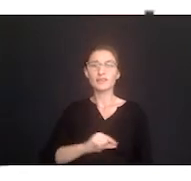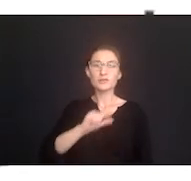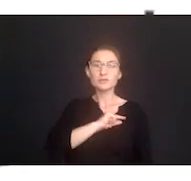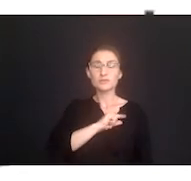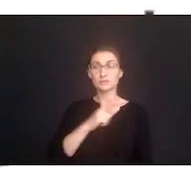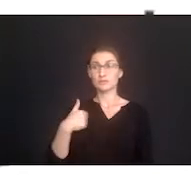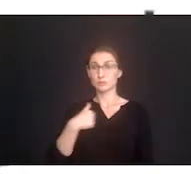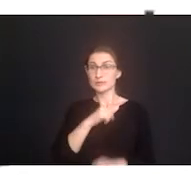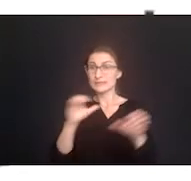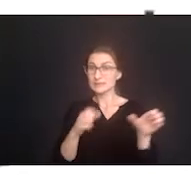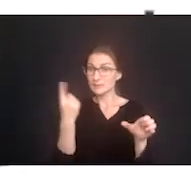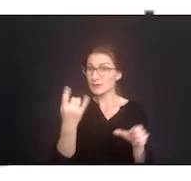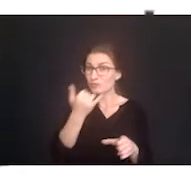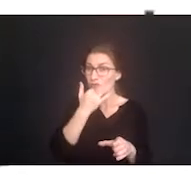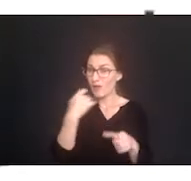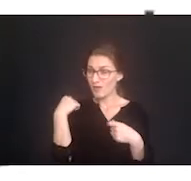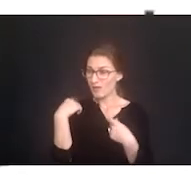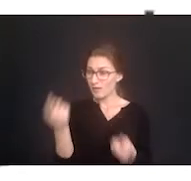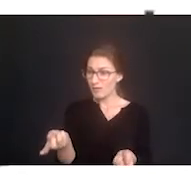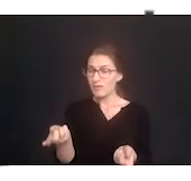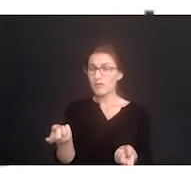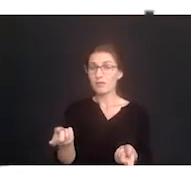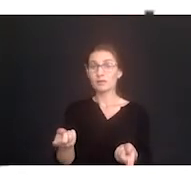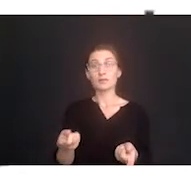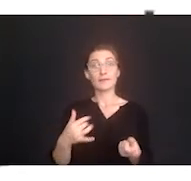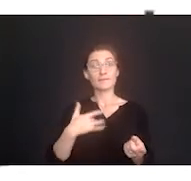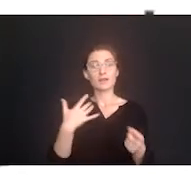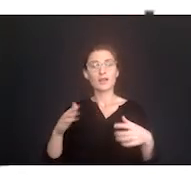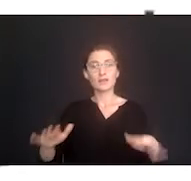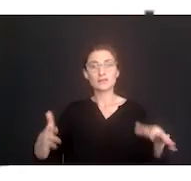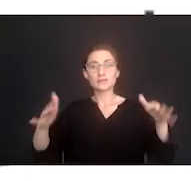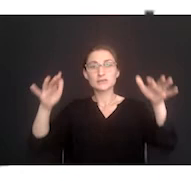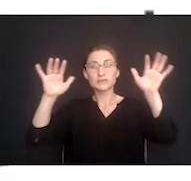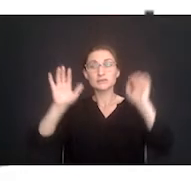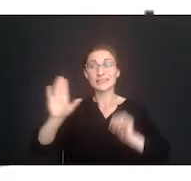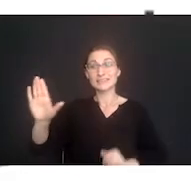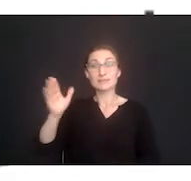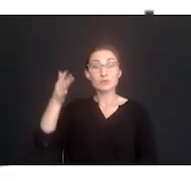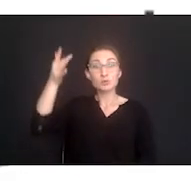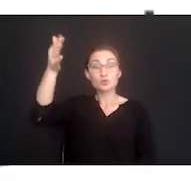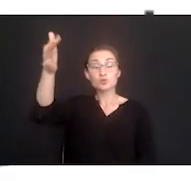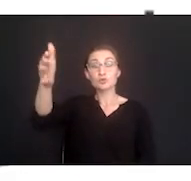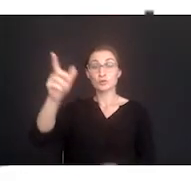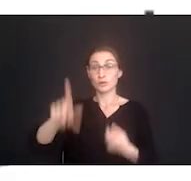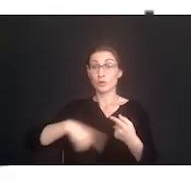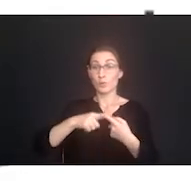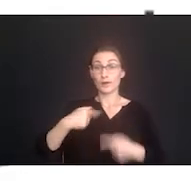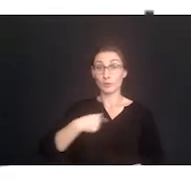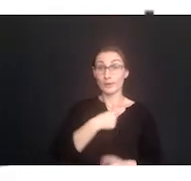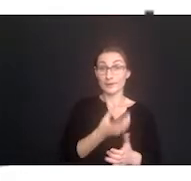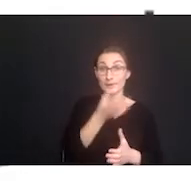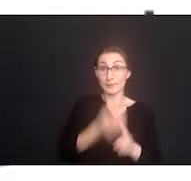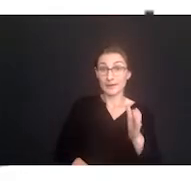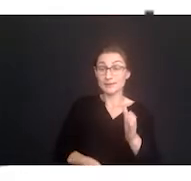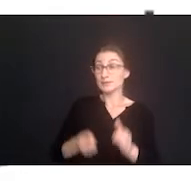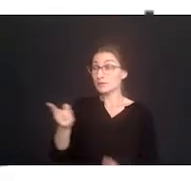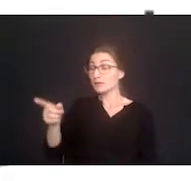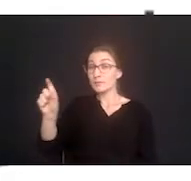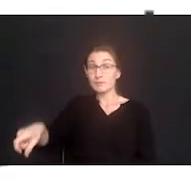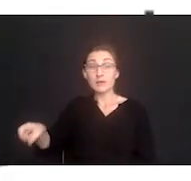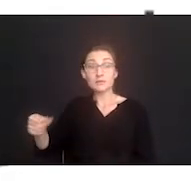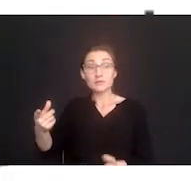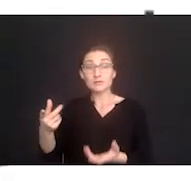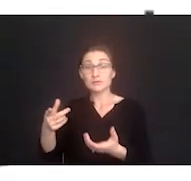did something wrong along the way. They are anxious about what the future will hold for them when they are gone, and Natalie has to fend